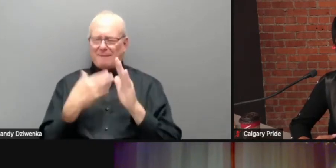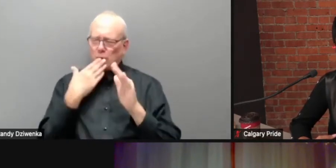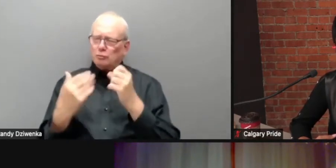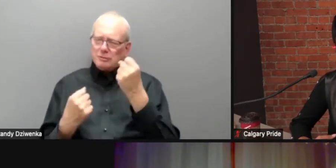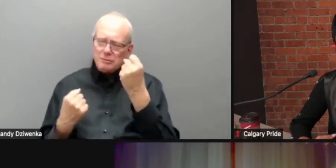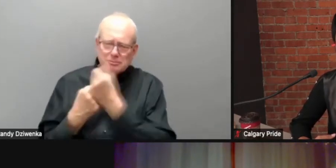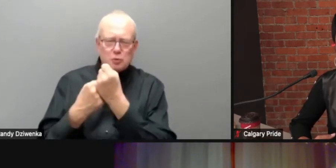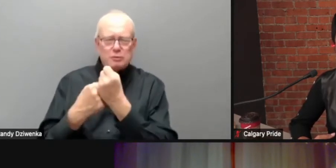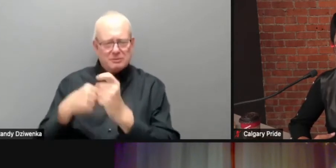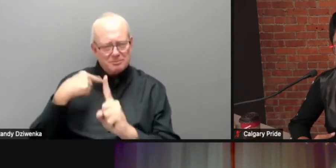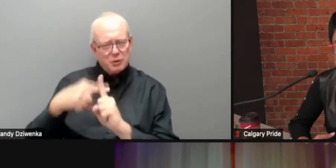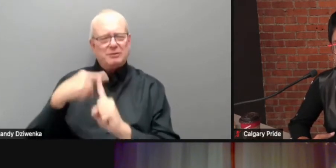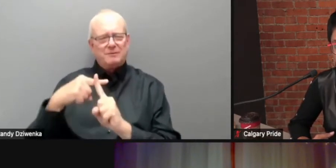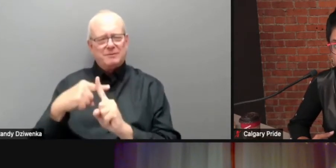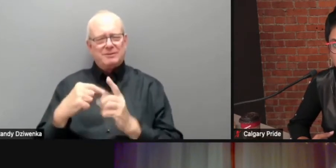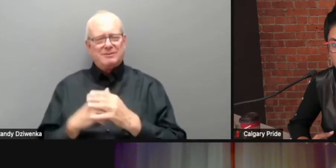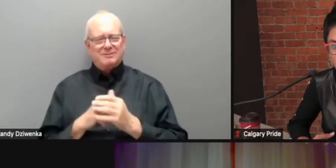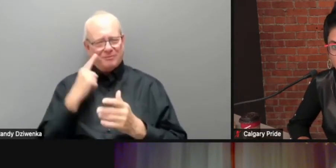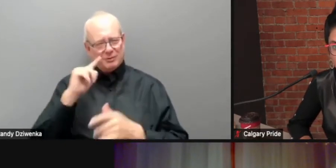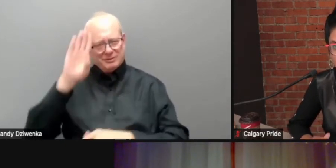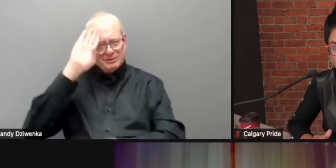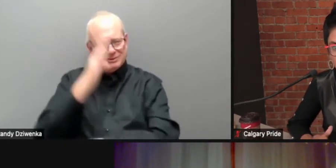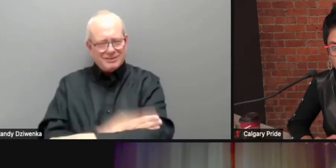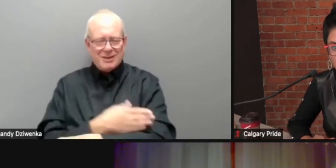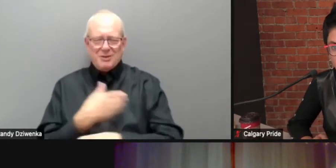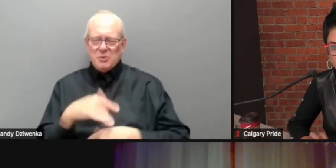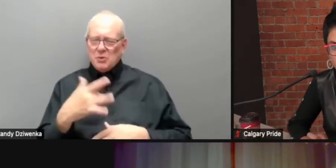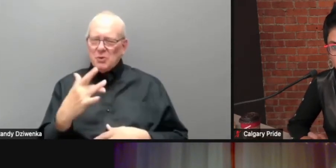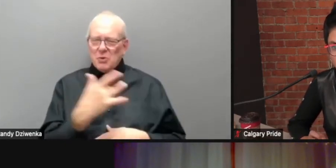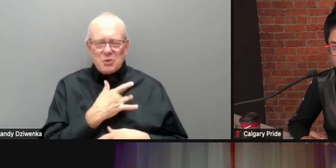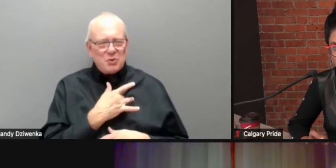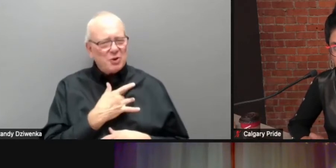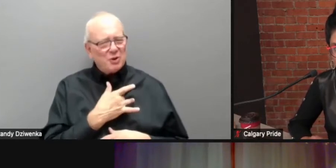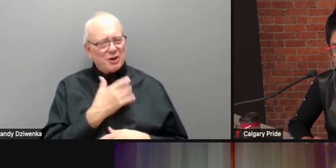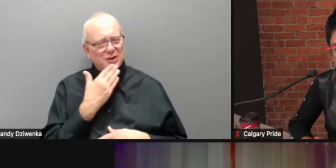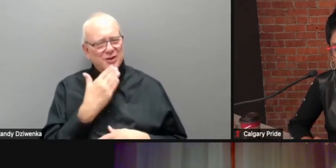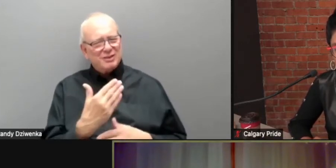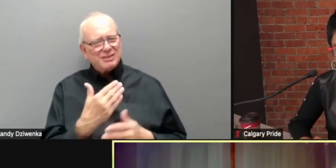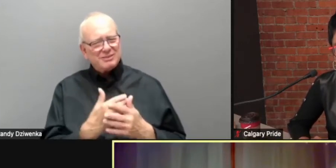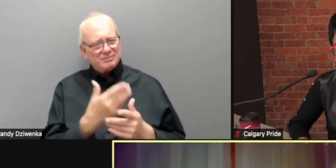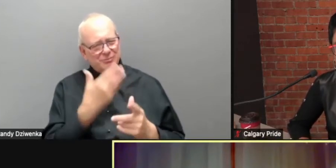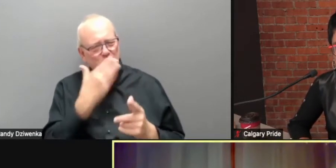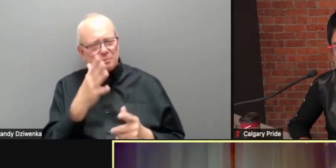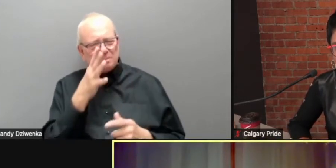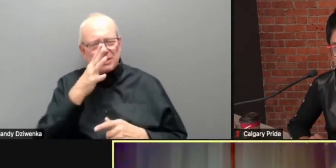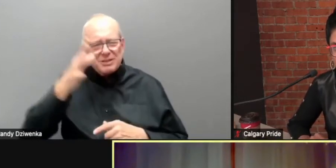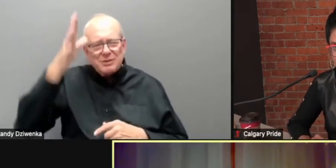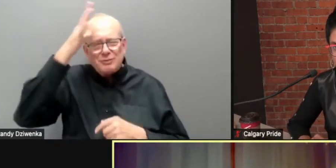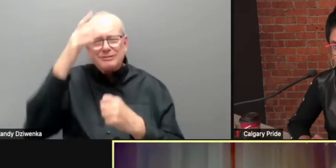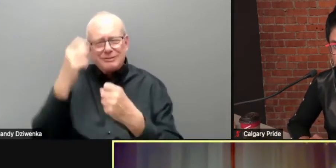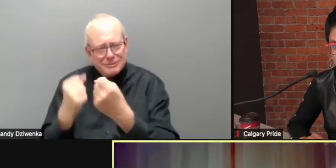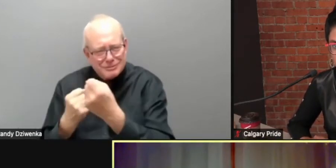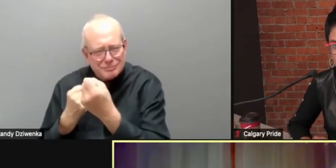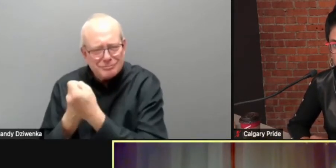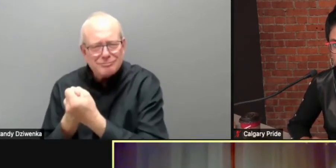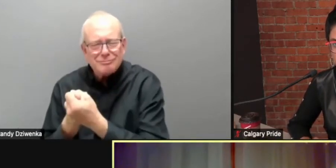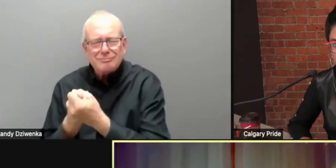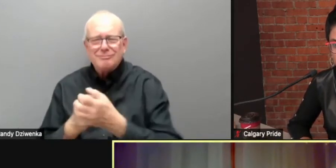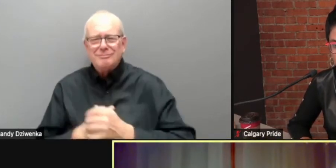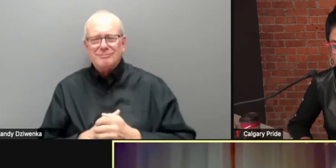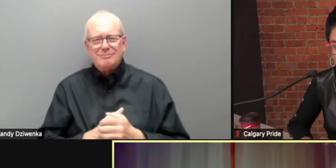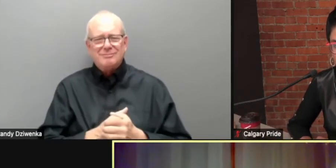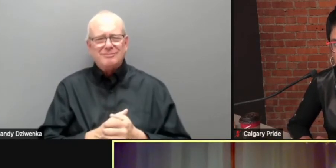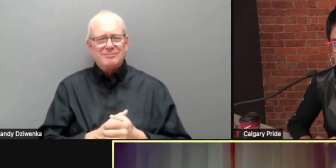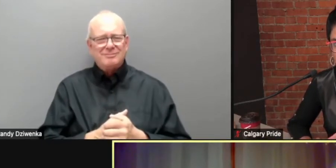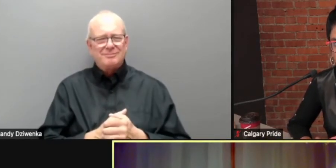well, right? To know that he has the unconditional support of his parents. Absolutely. Yes, I did, and up